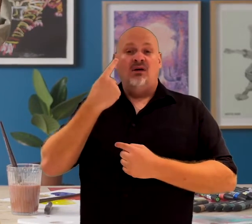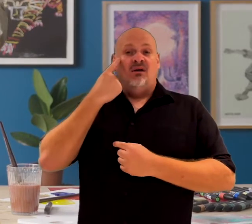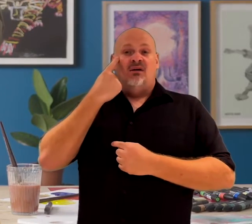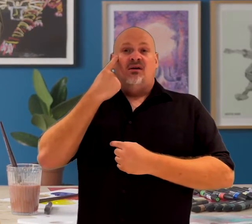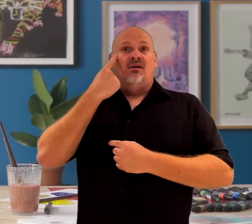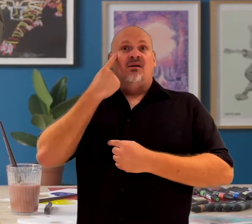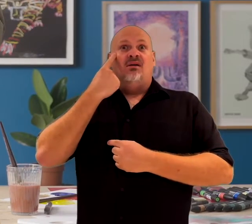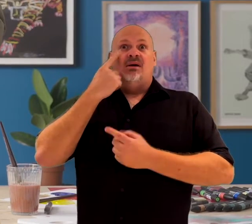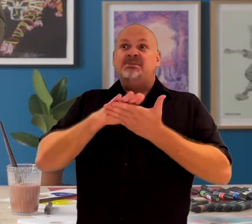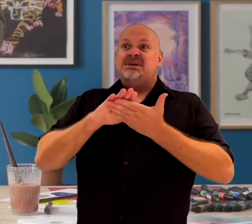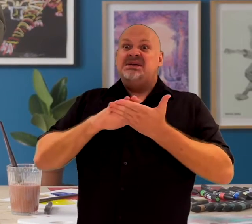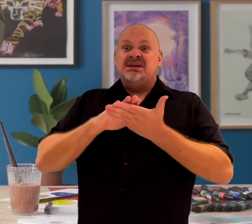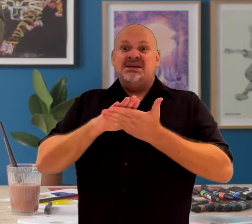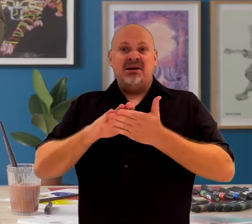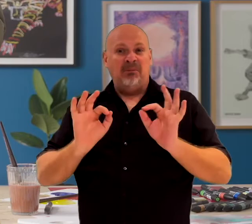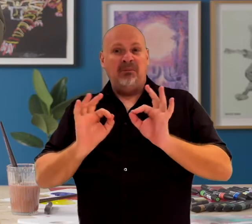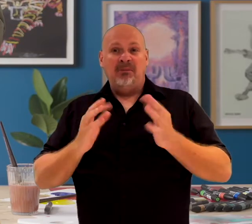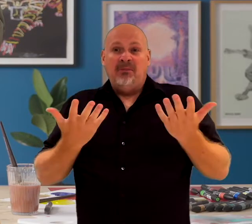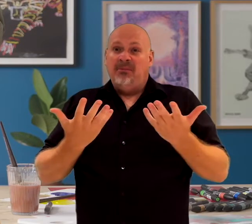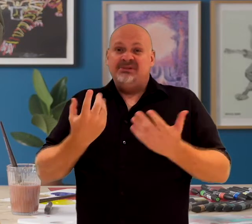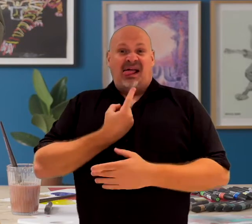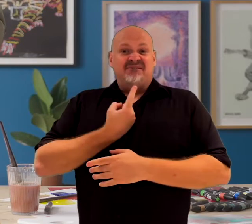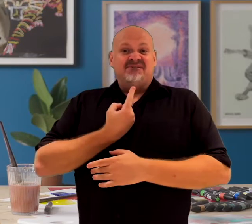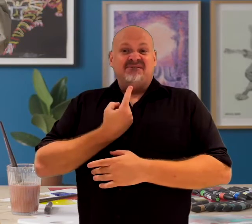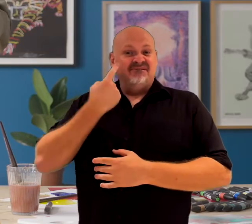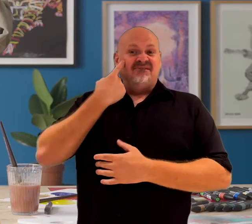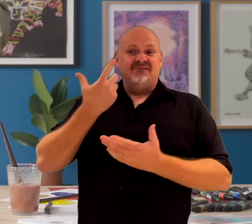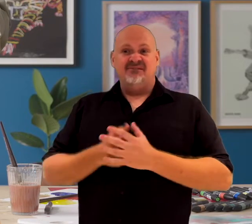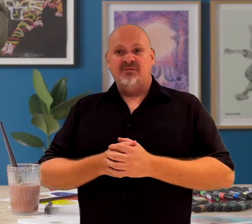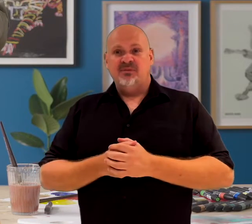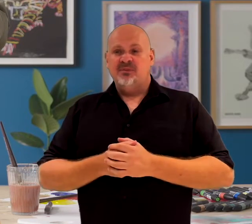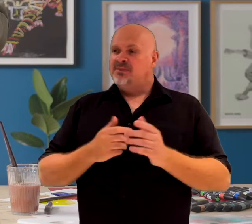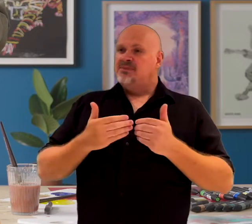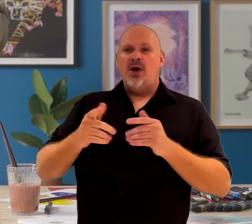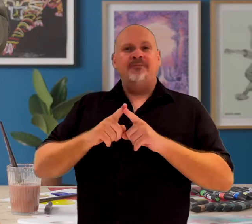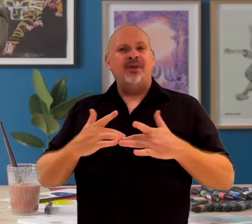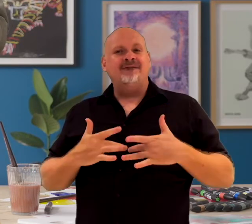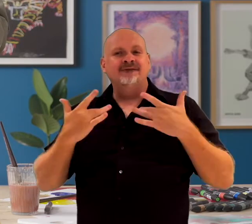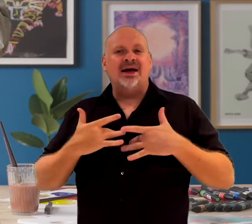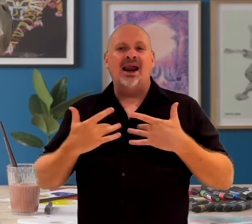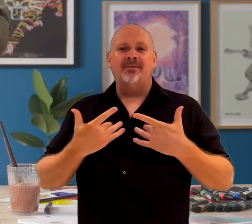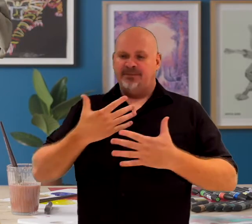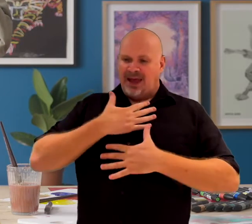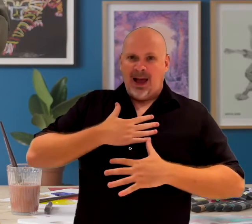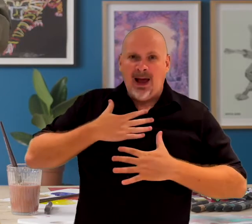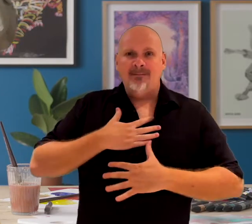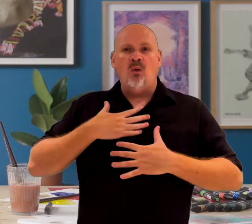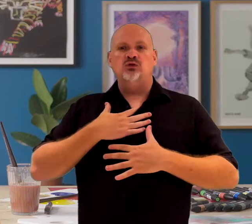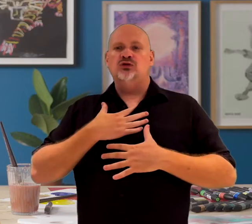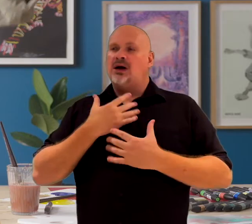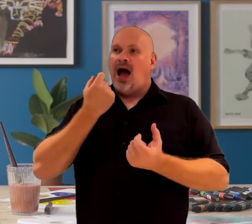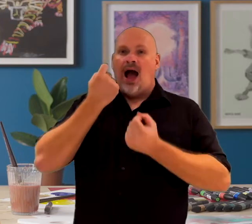doesn't really have specific definition, but it's more about just getting